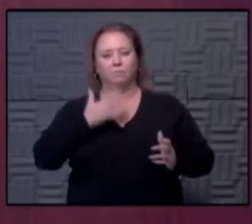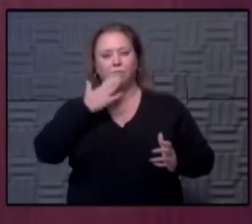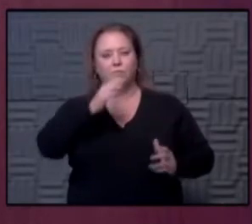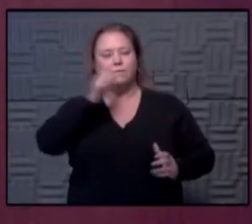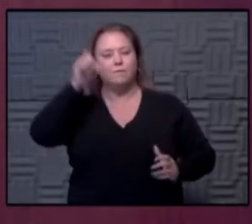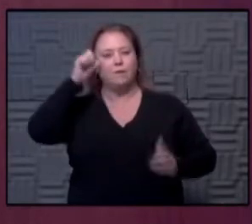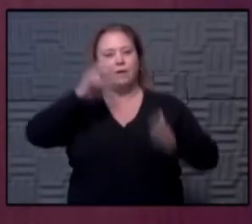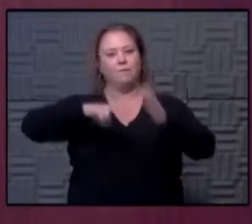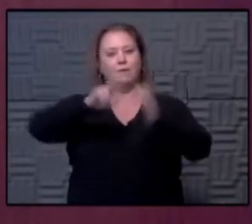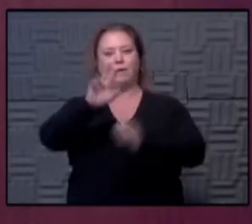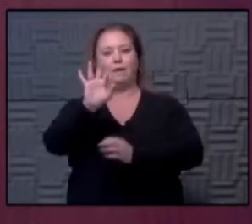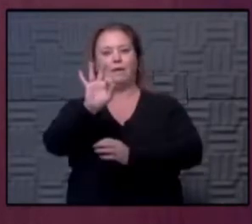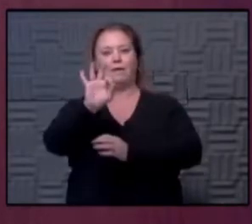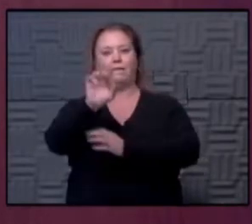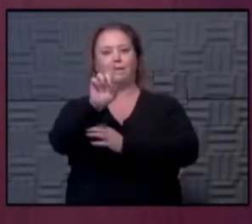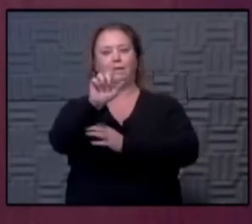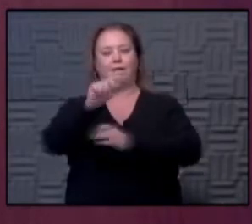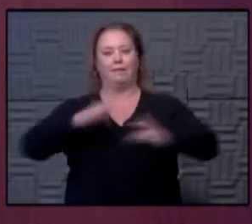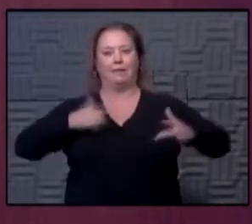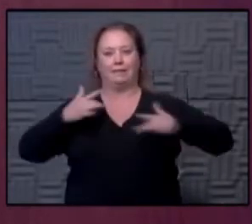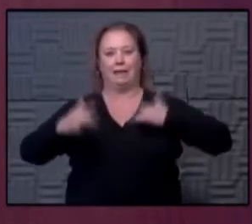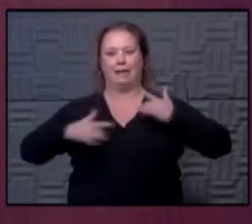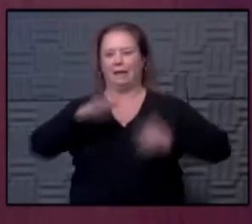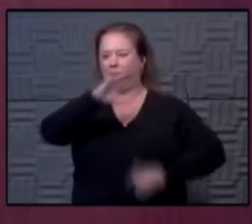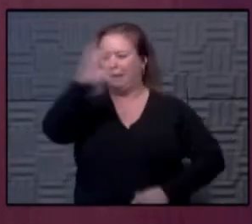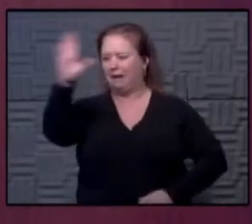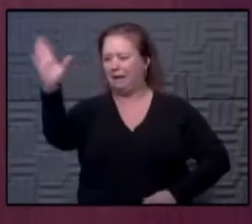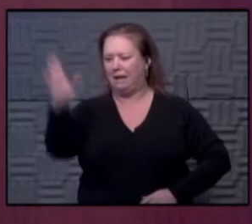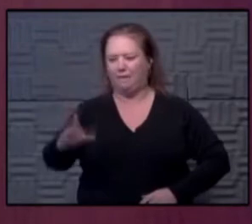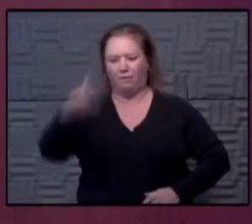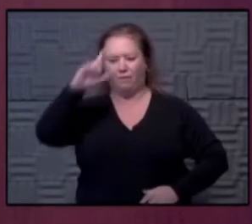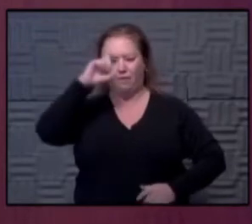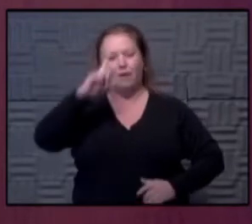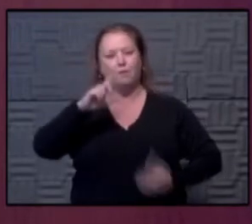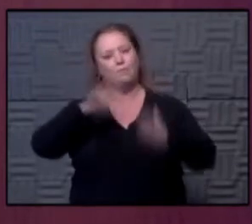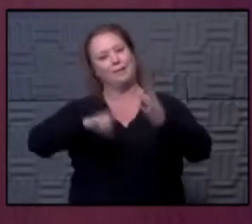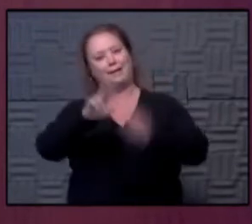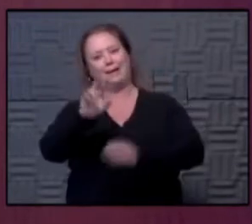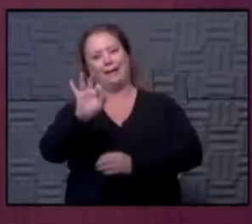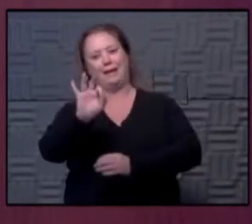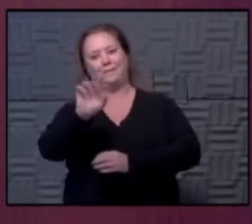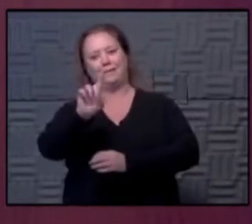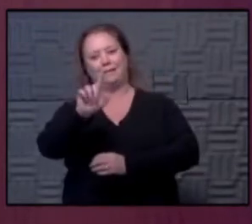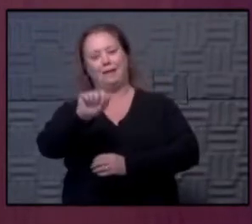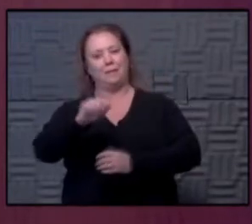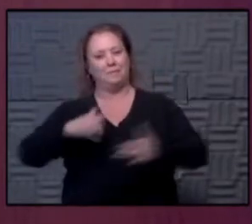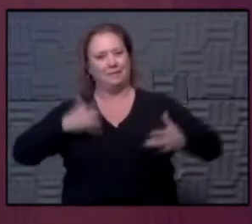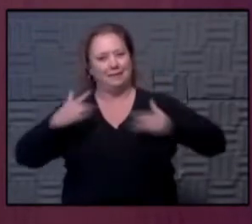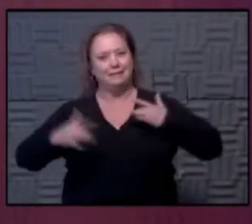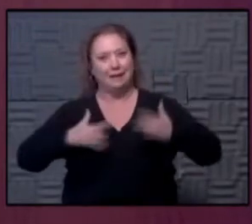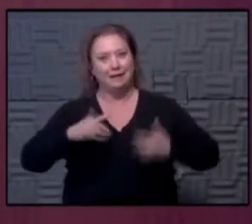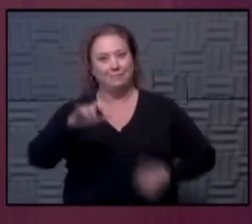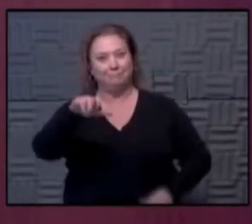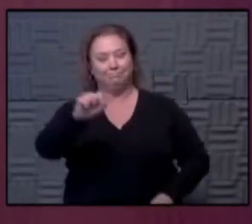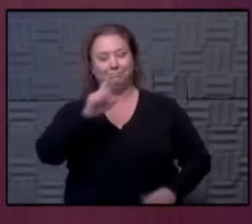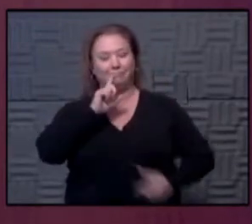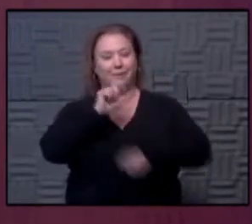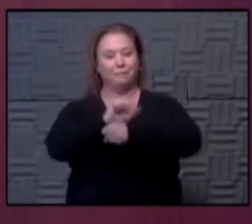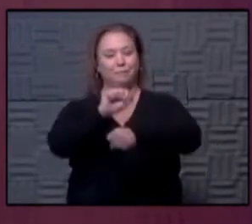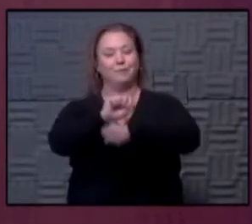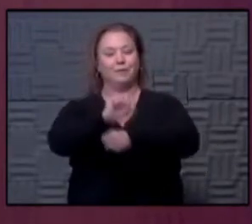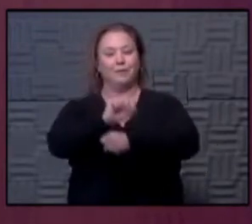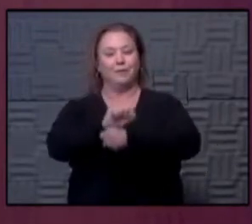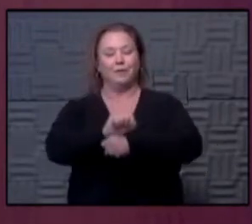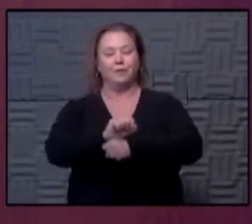did of excitement. I never thought I would say I was excited to read an FDA briefing paper, but this is going to be a